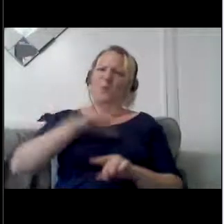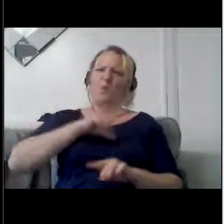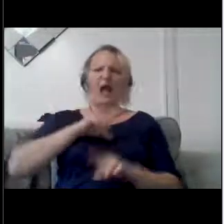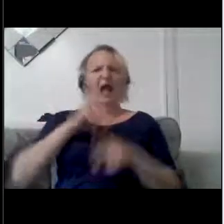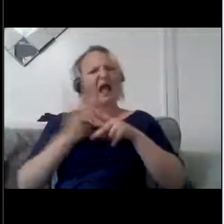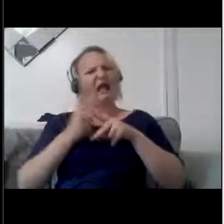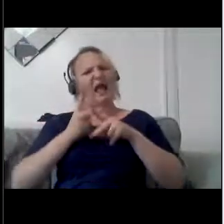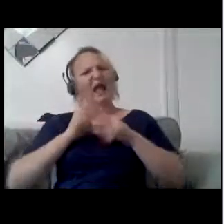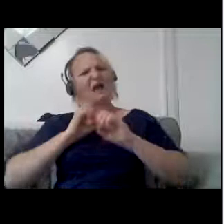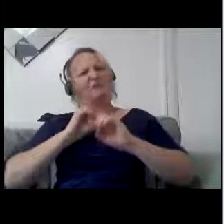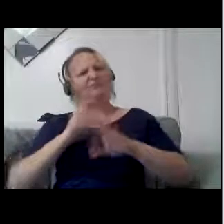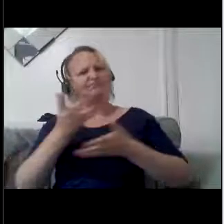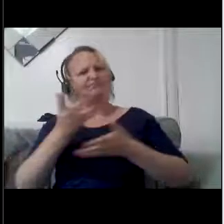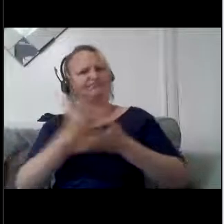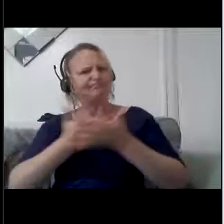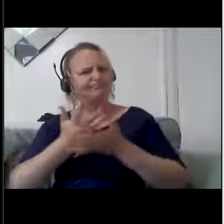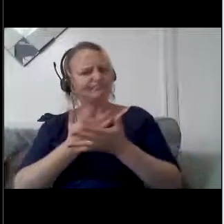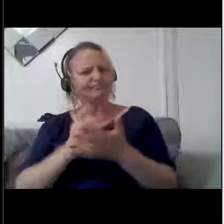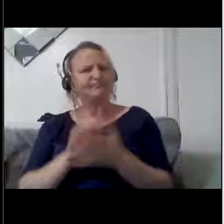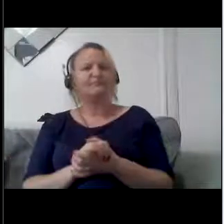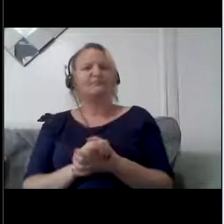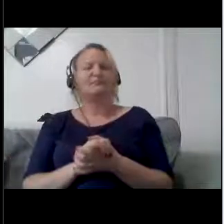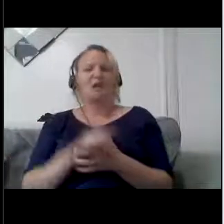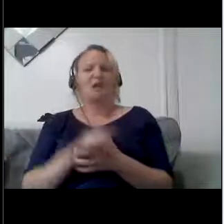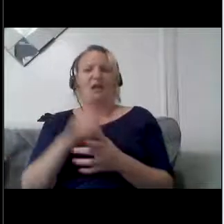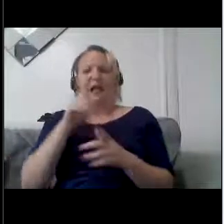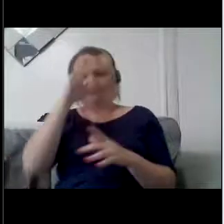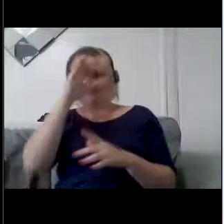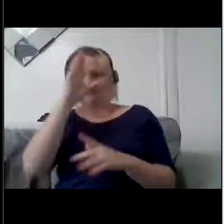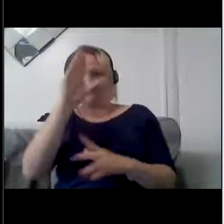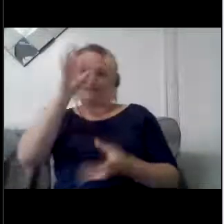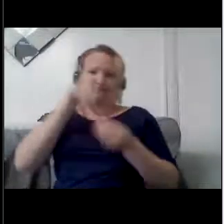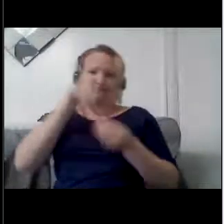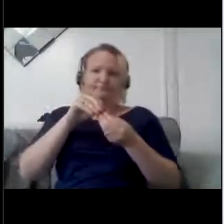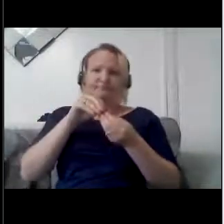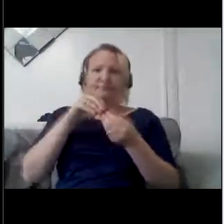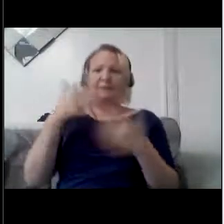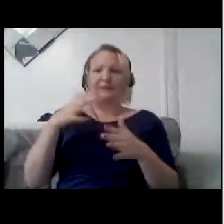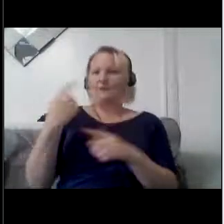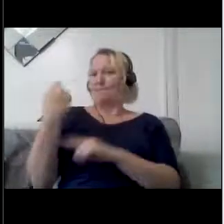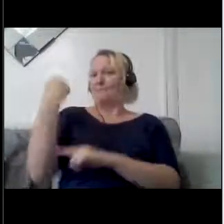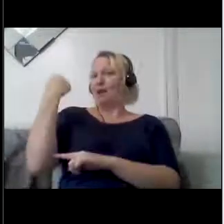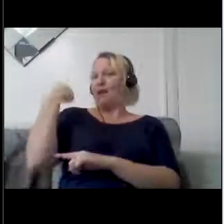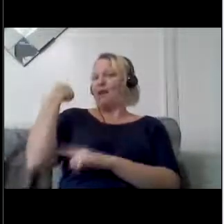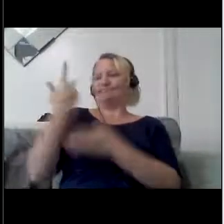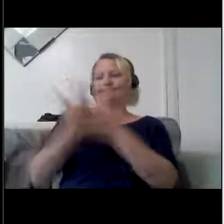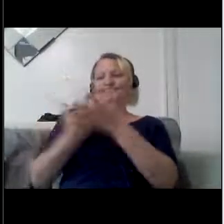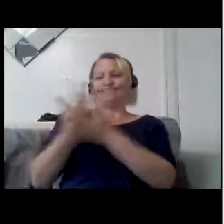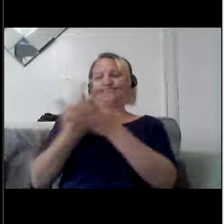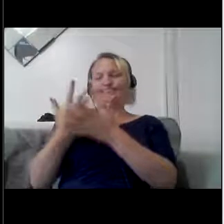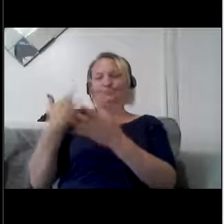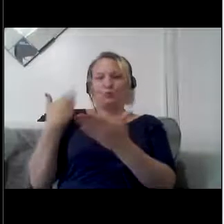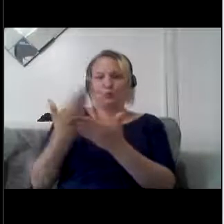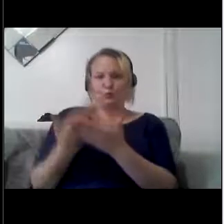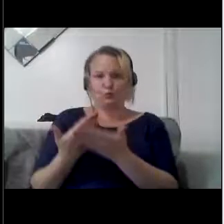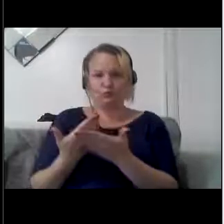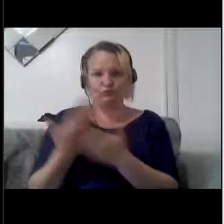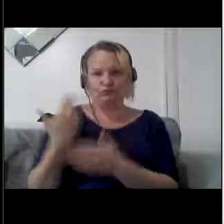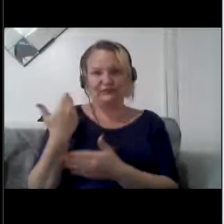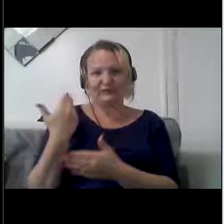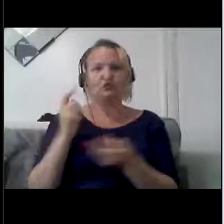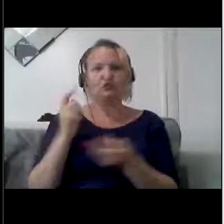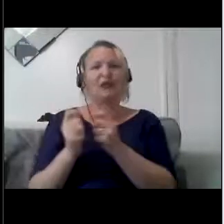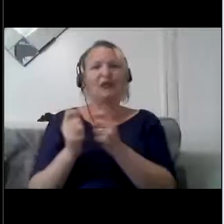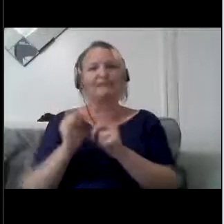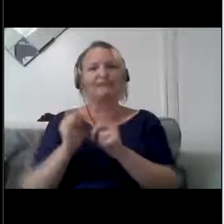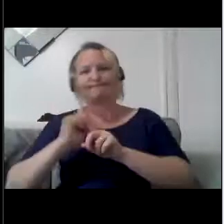let you know how your feedback from previous consultations has shaped the project. We'll tell you about some recent changes and then the impacts of the construction